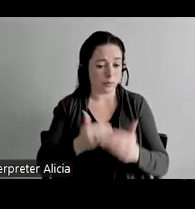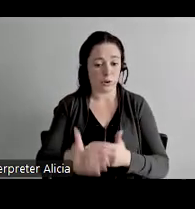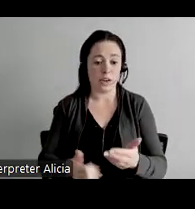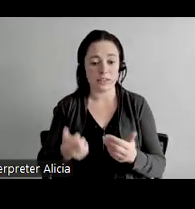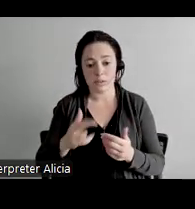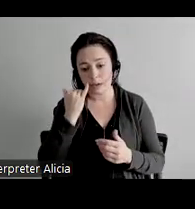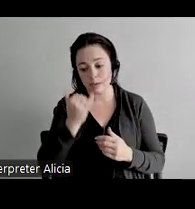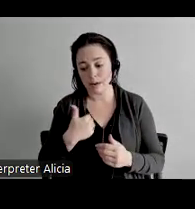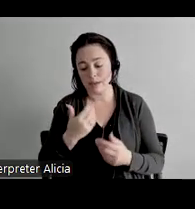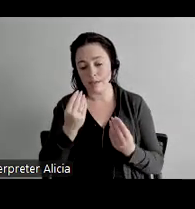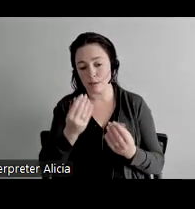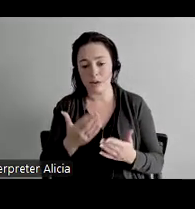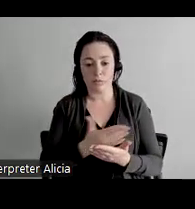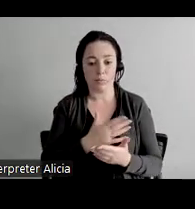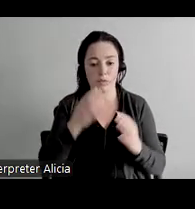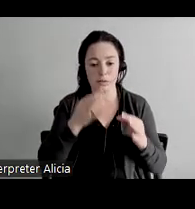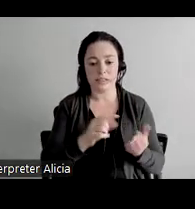commit to where we're going to put this money.